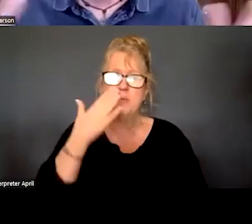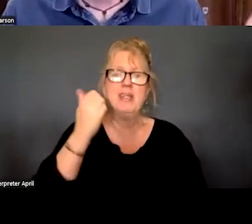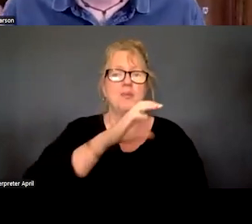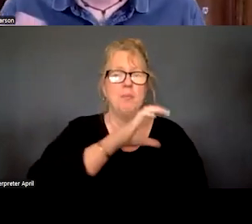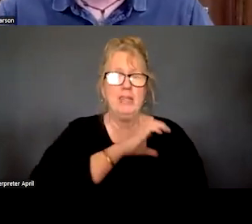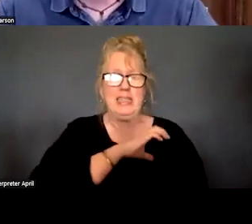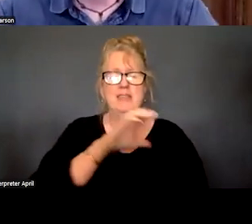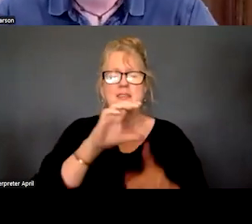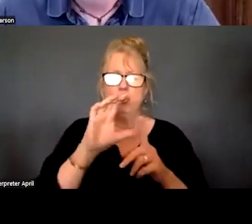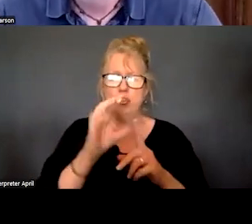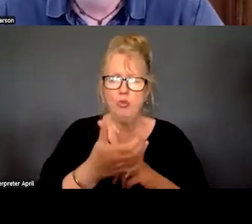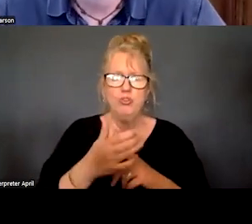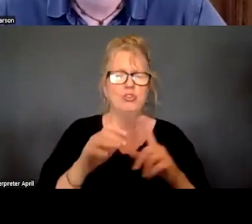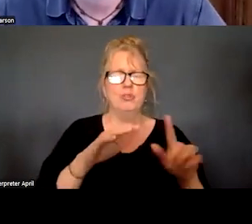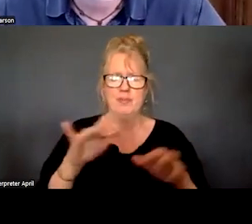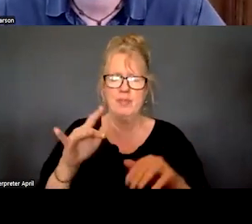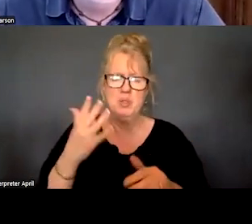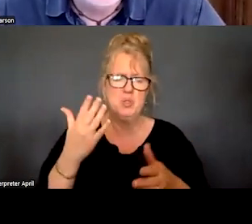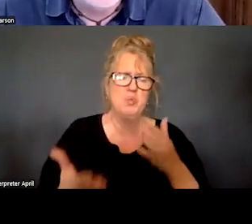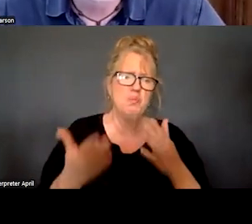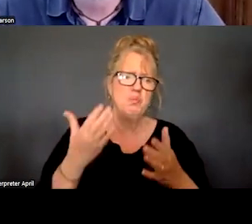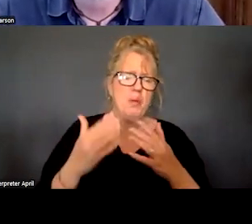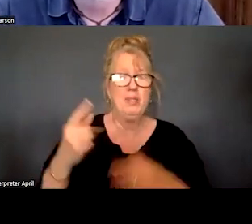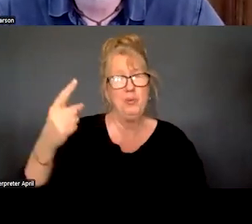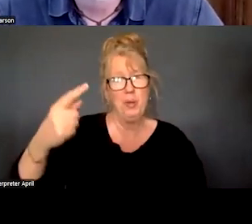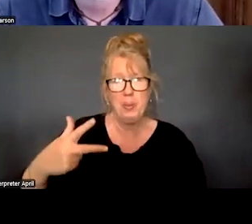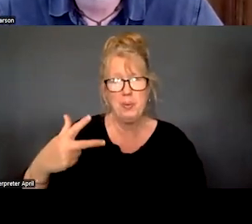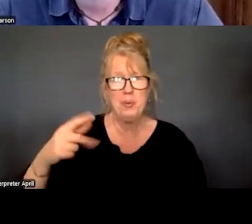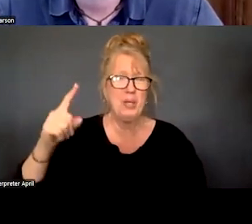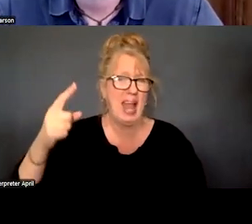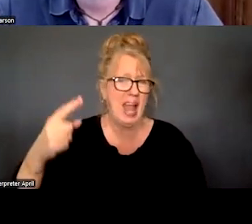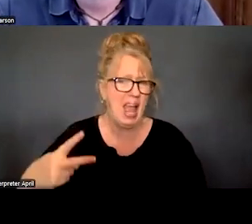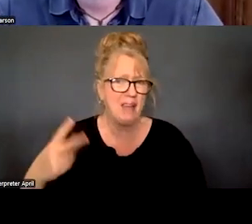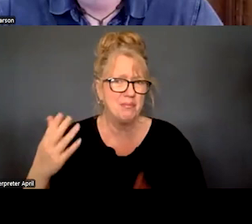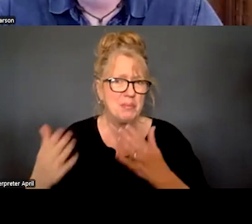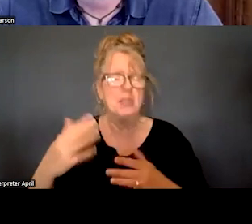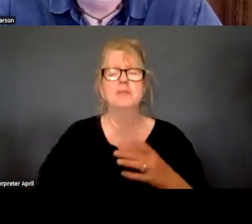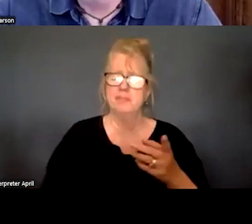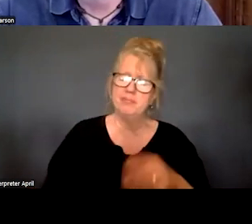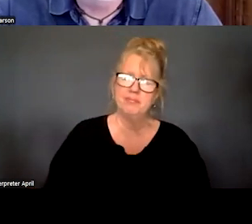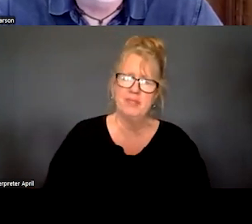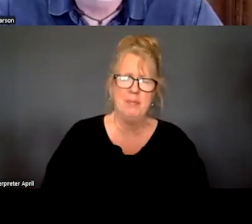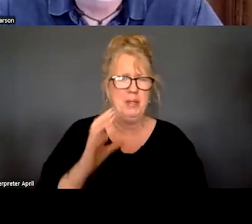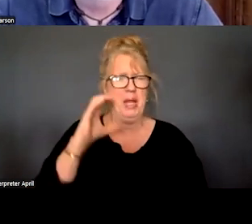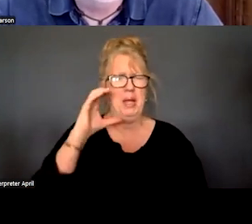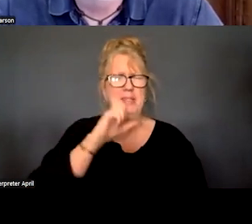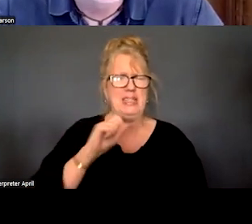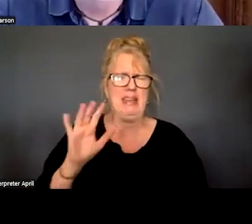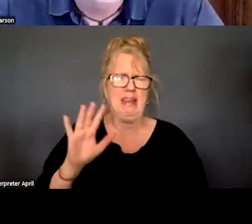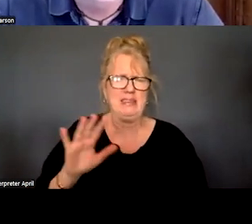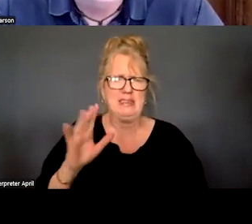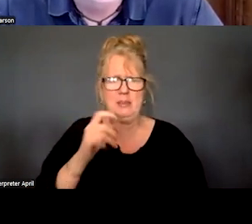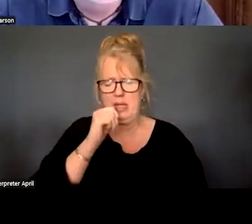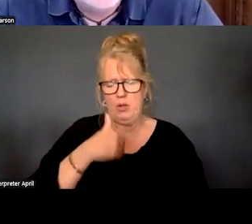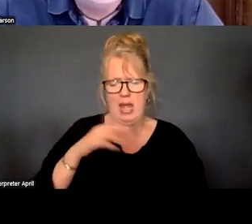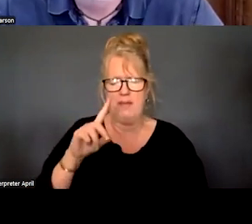and all these kind of things, but probably a third to a half. Yeah. Yeah. That's a guess right now because I don't have the data in